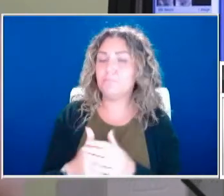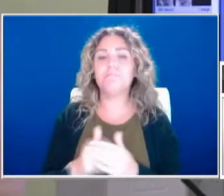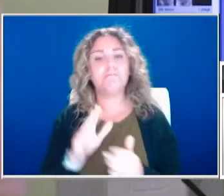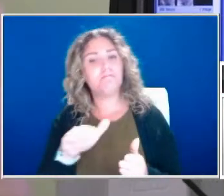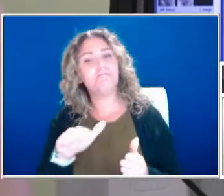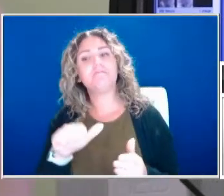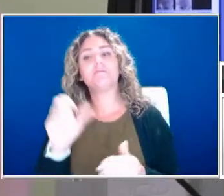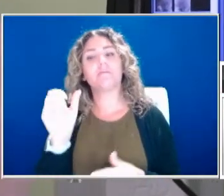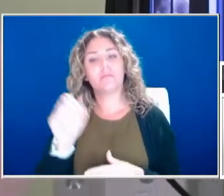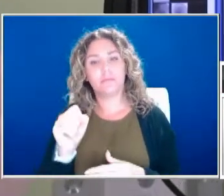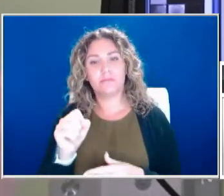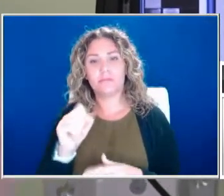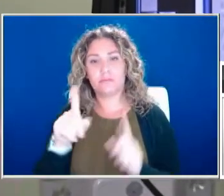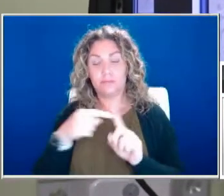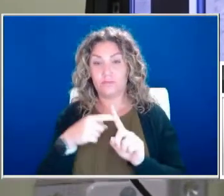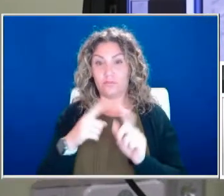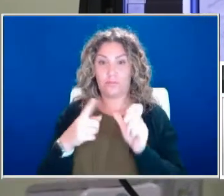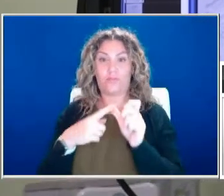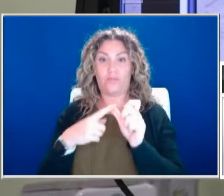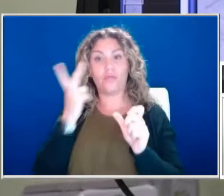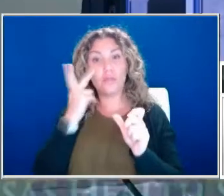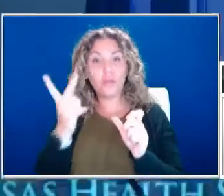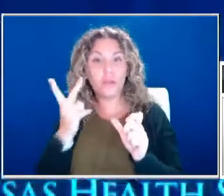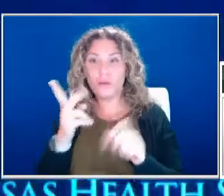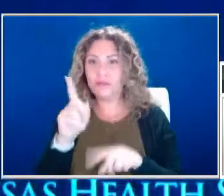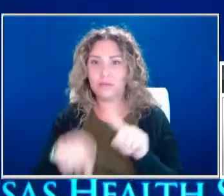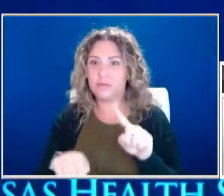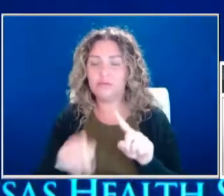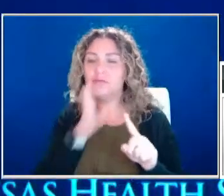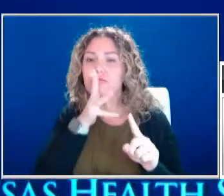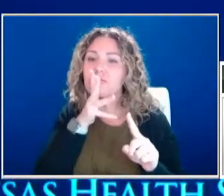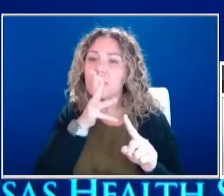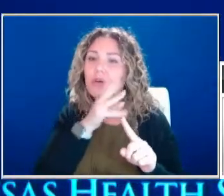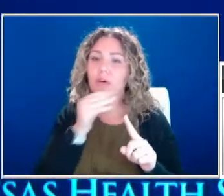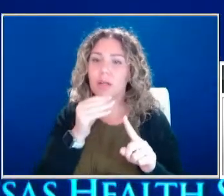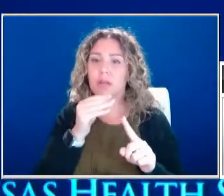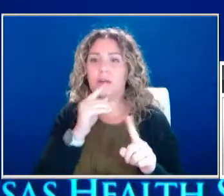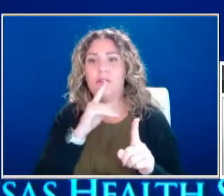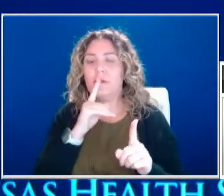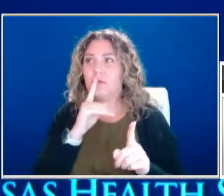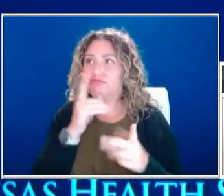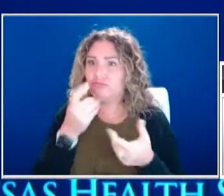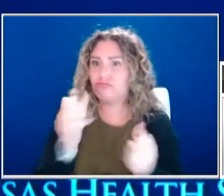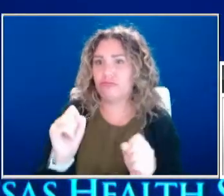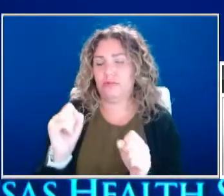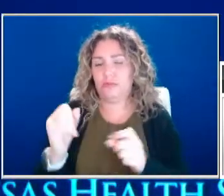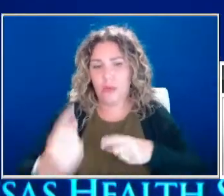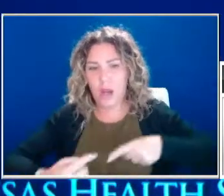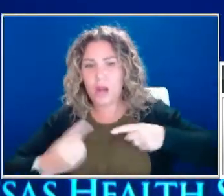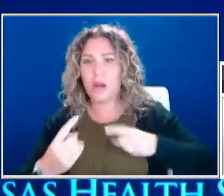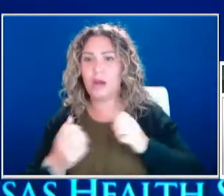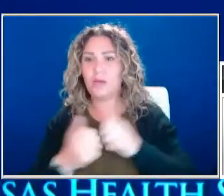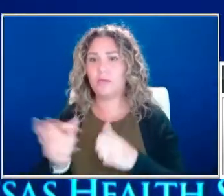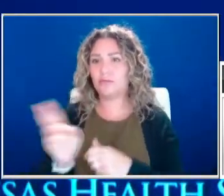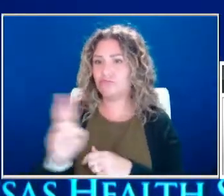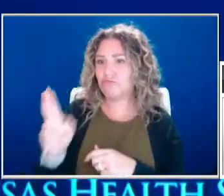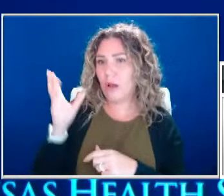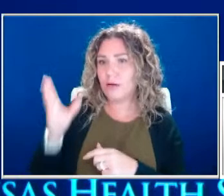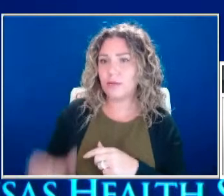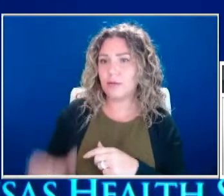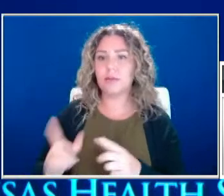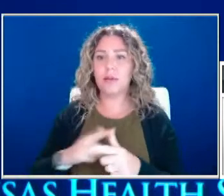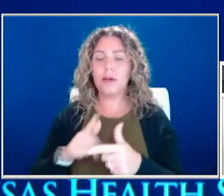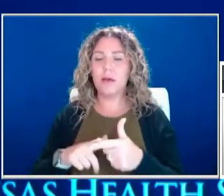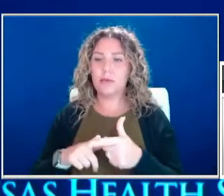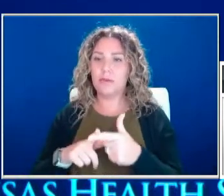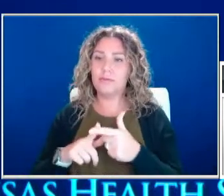we first saw him, he really couldn't talk. He could barely get a word out, was having trouble with his right side. And then as the days went